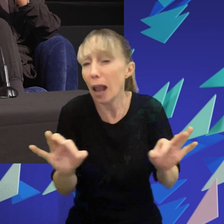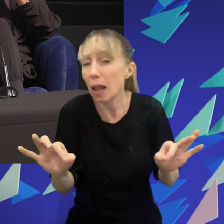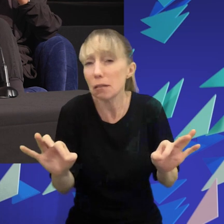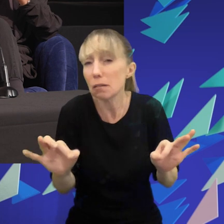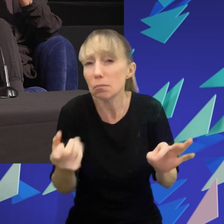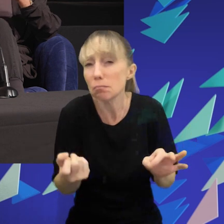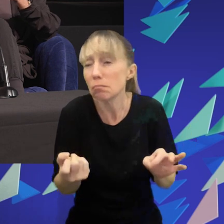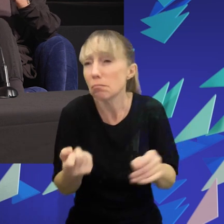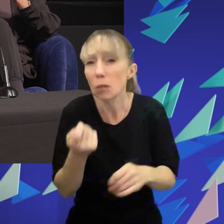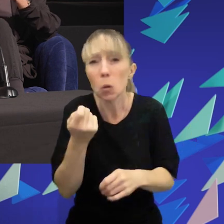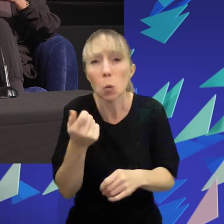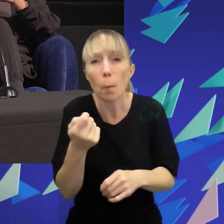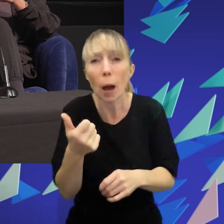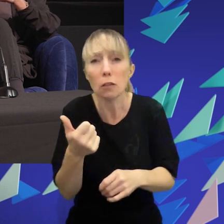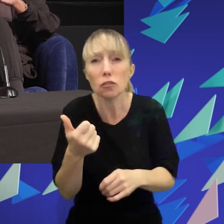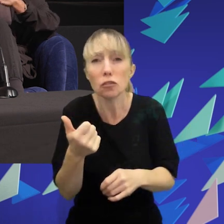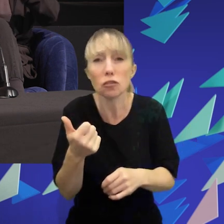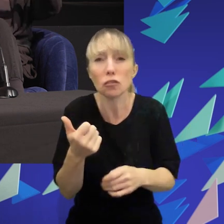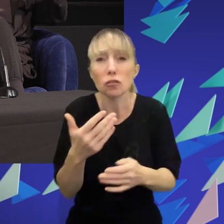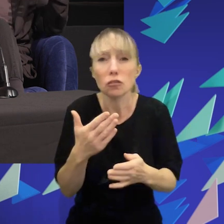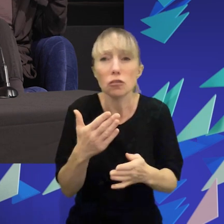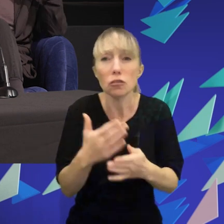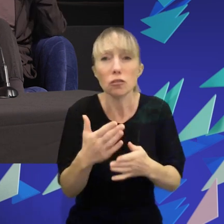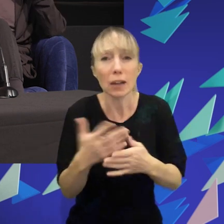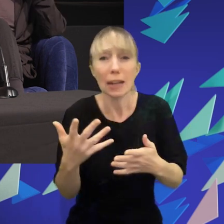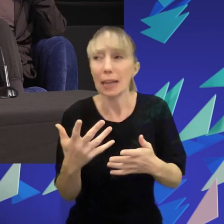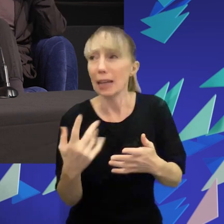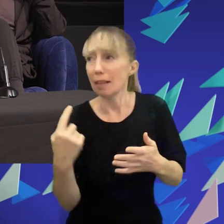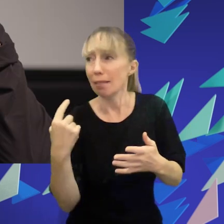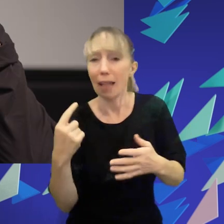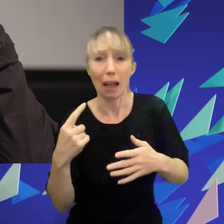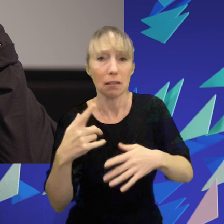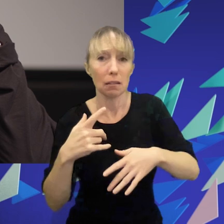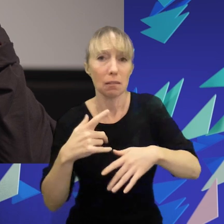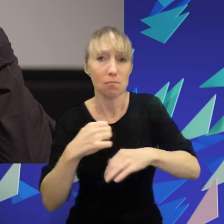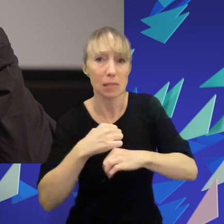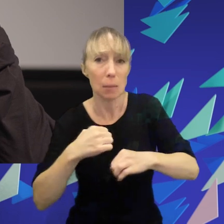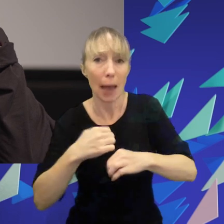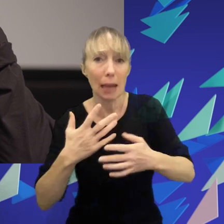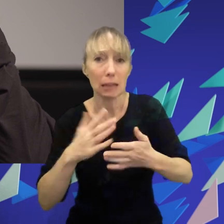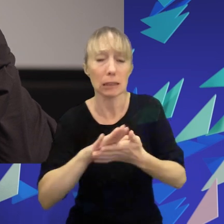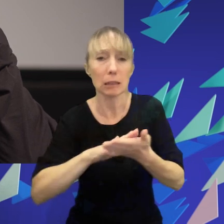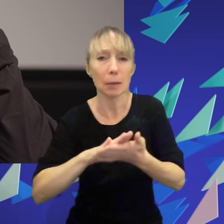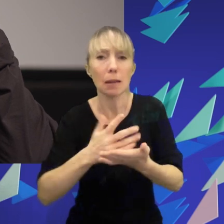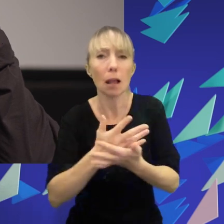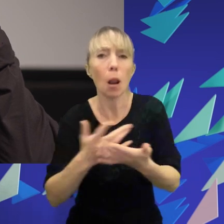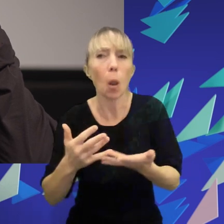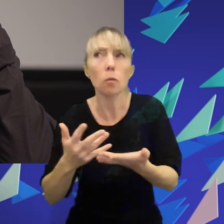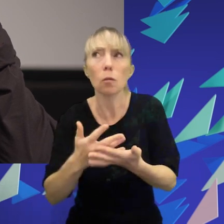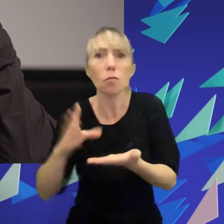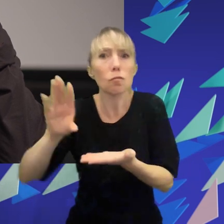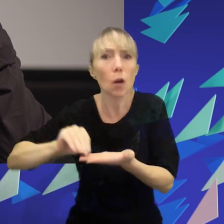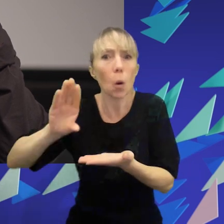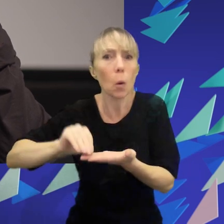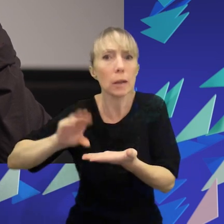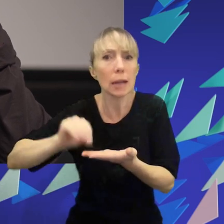elements that make you feel present in this vacuum of space. And so there was a lot of recording in place.